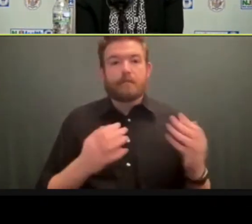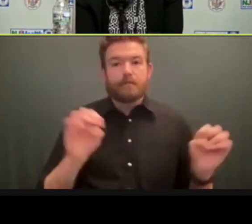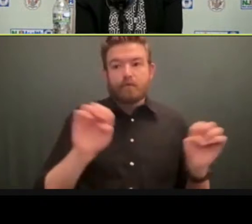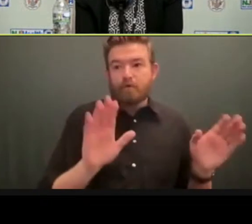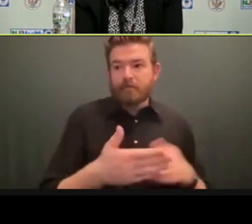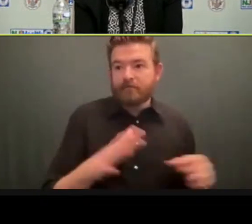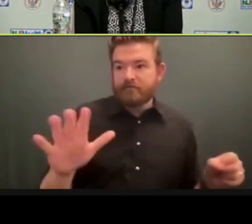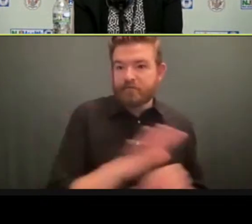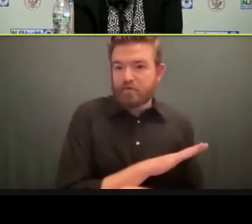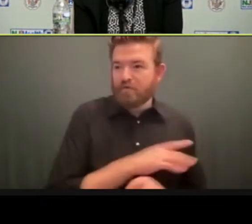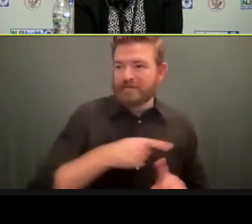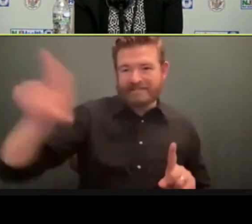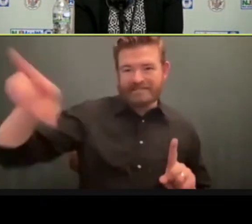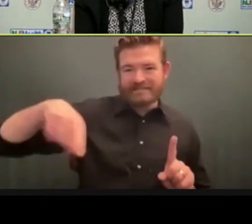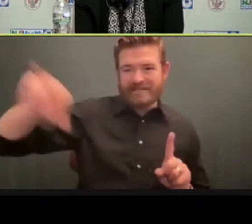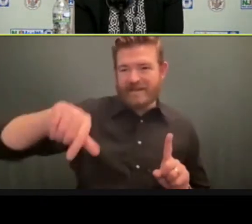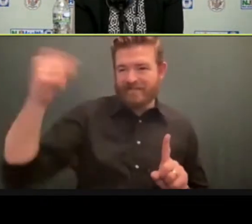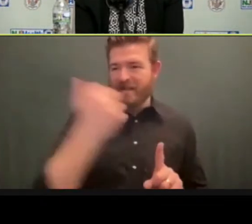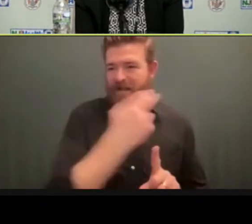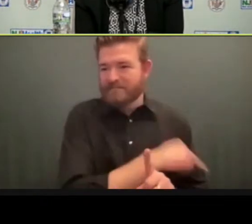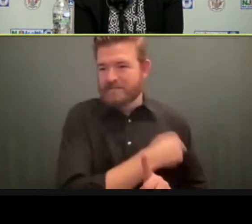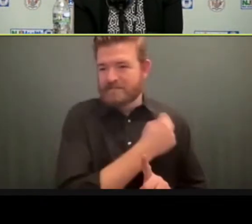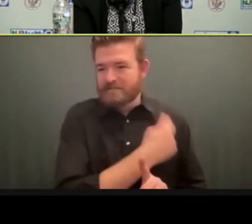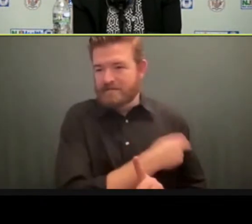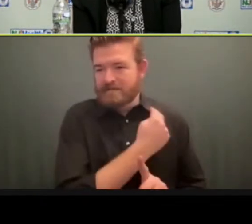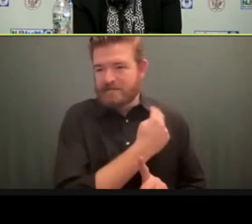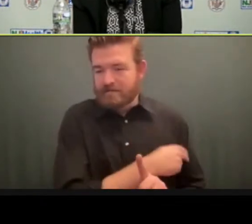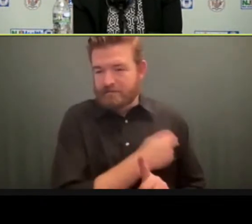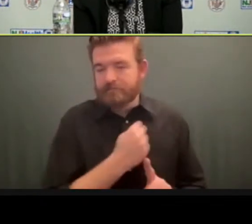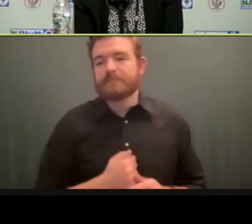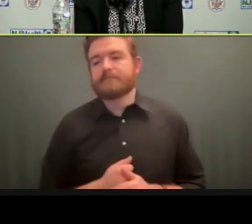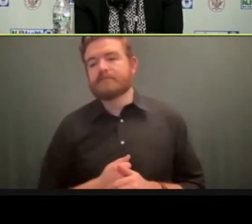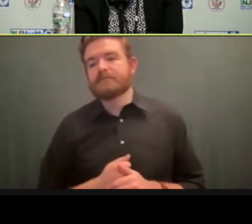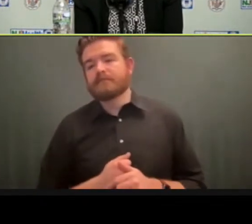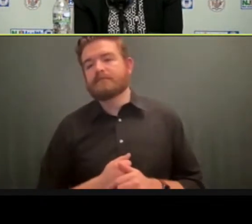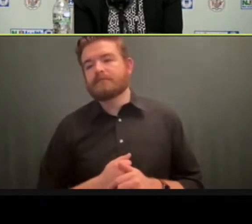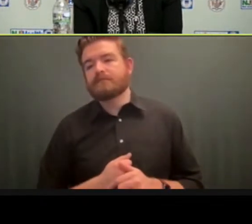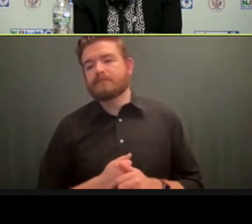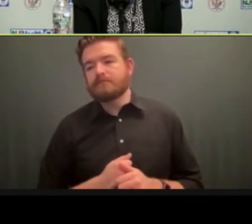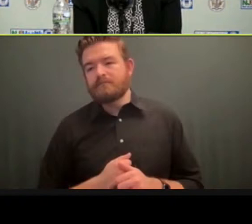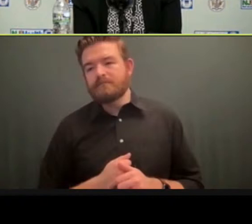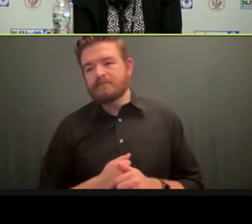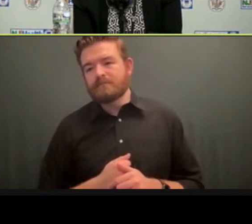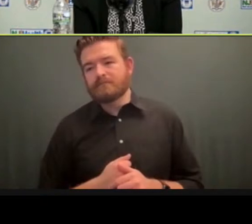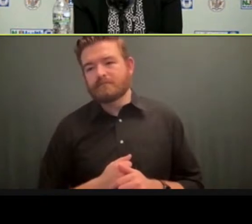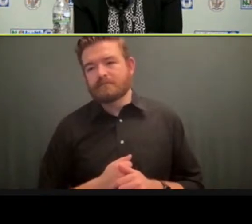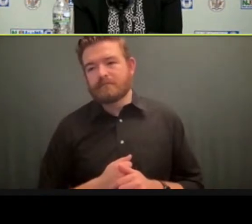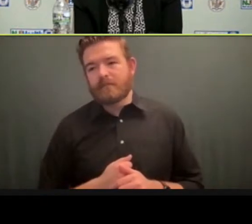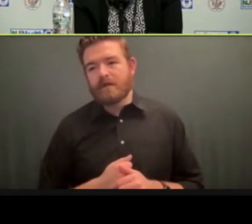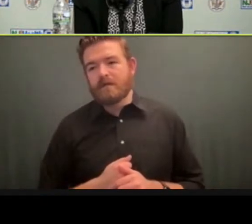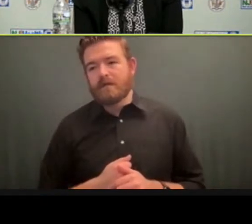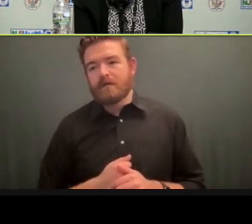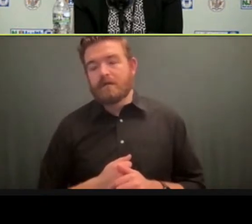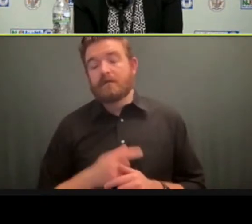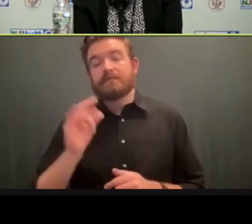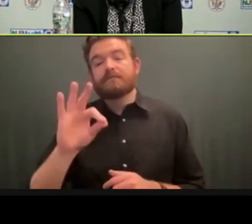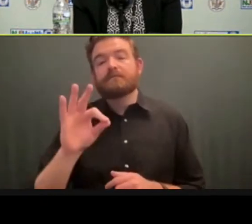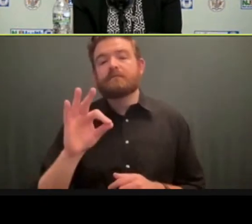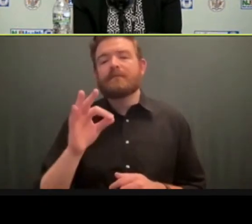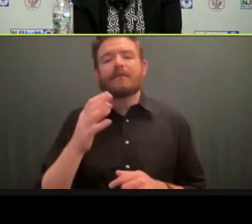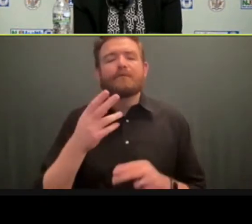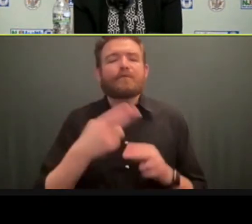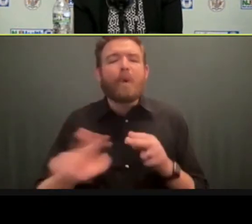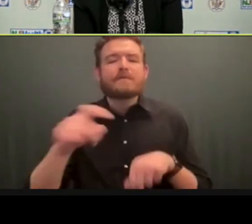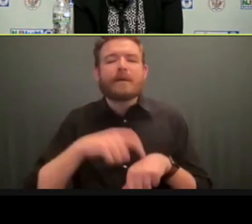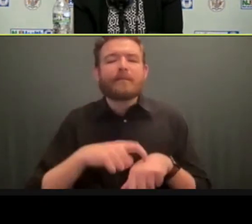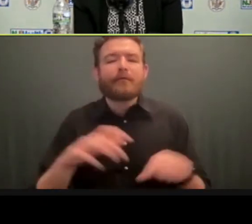other individuals. Temporary divert does not require them to curtail as long as they have capacity and staff within